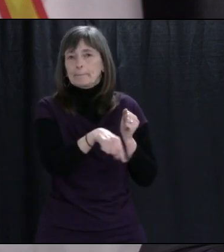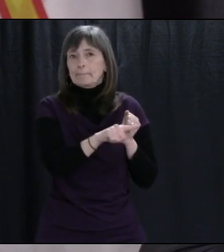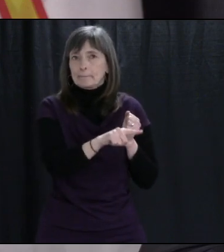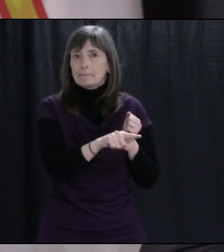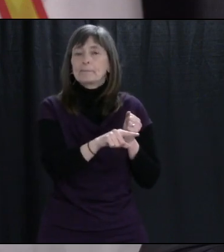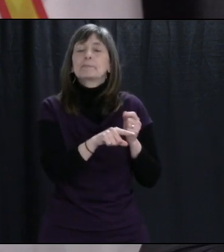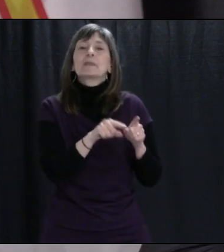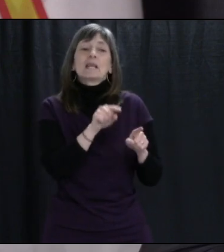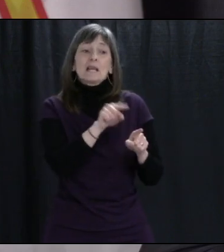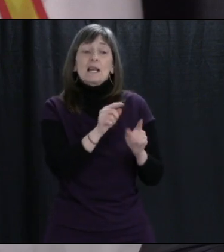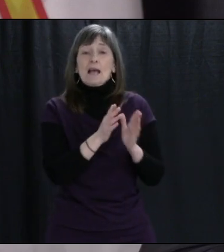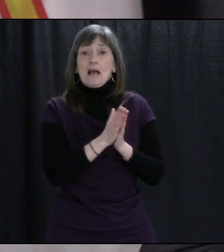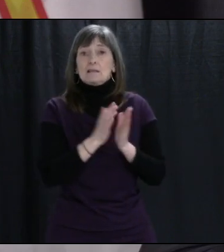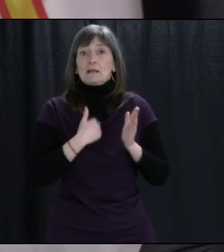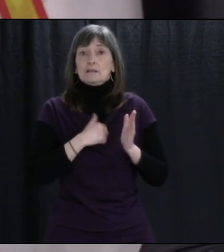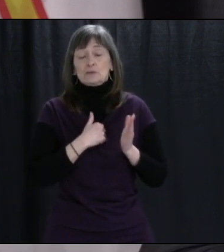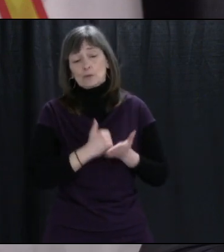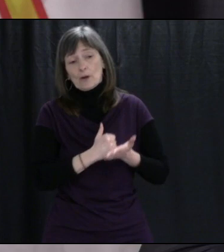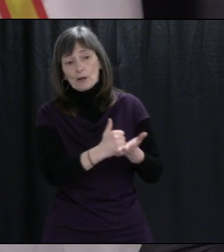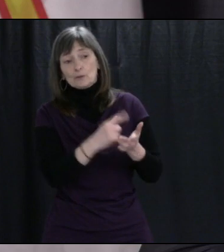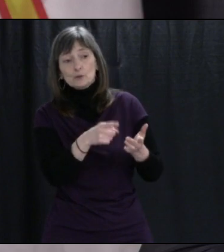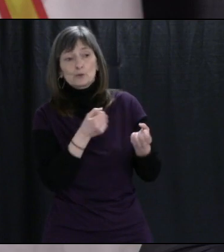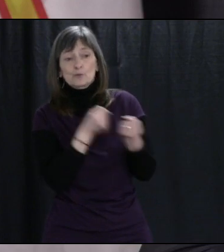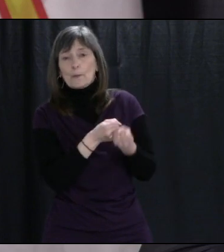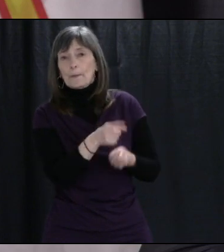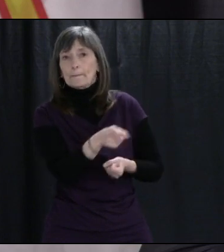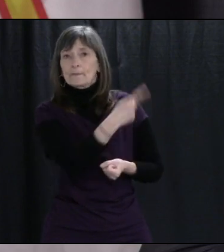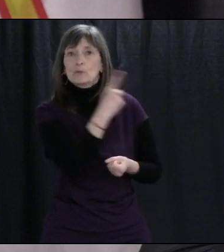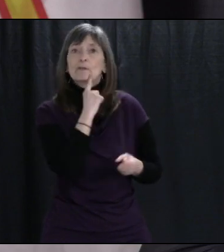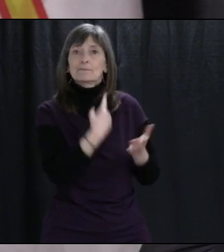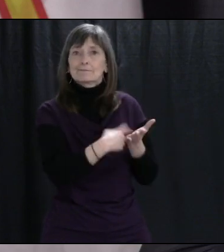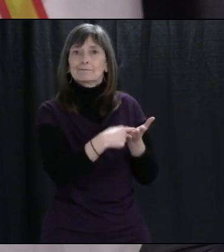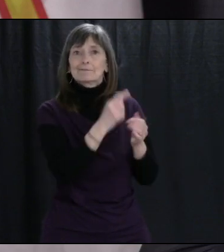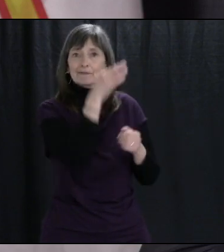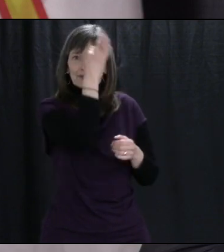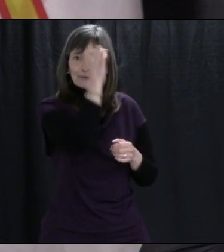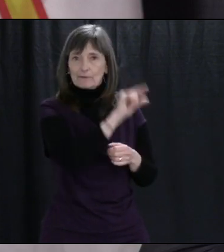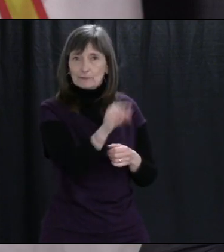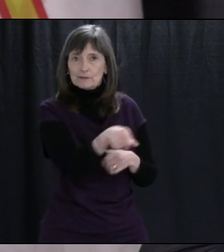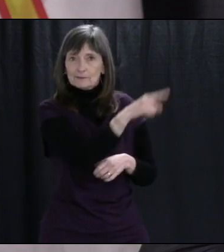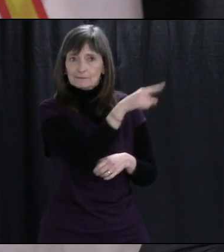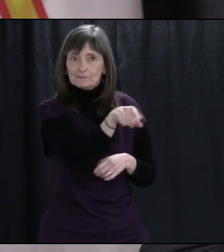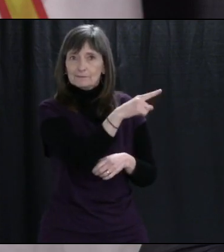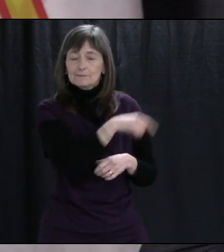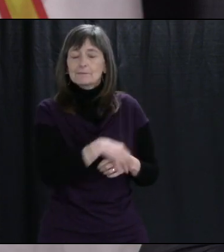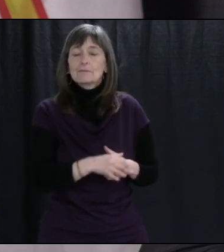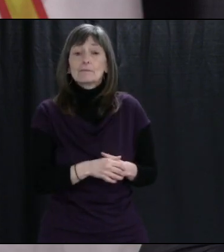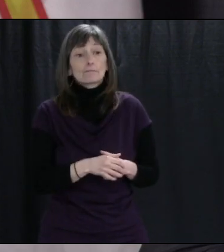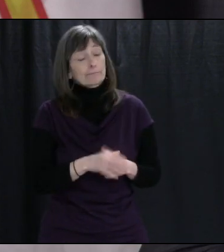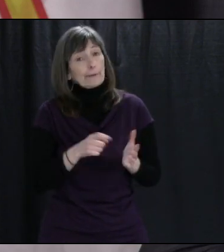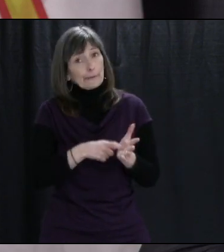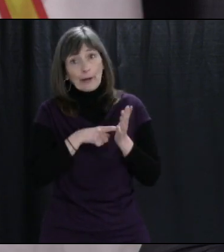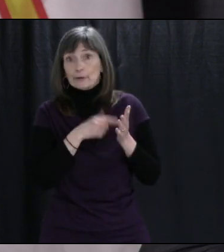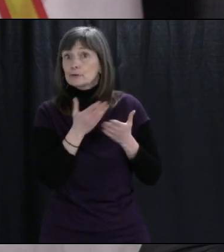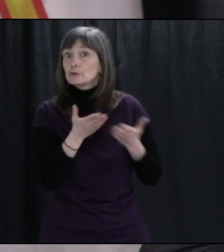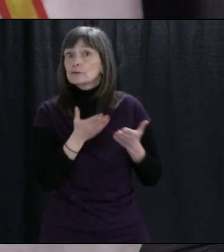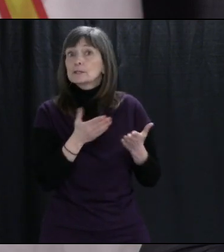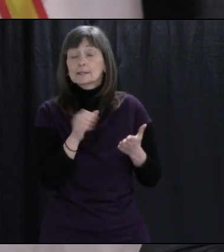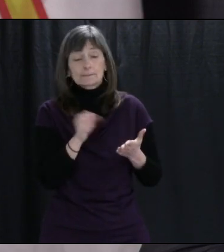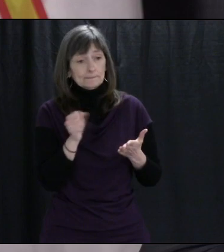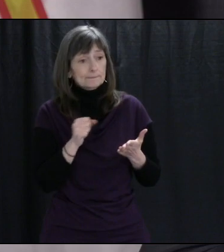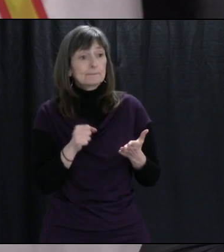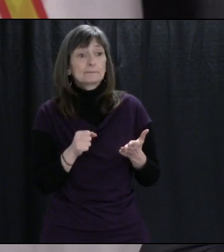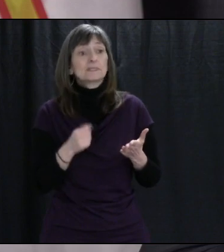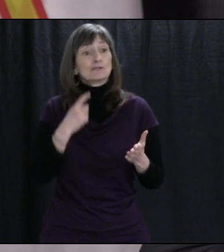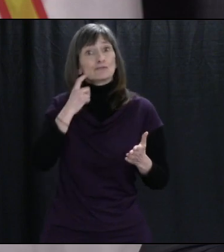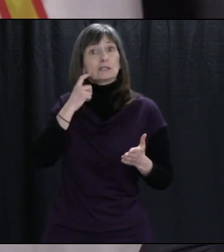asked us to help them in that regard as well. That is something that we're doing. And they are an essential service, just deemed recently by